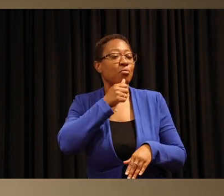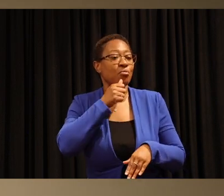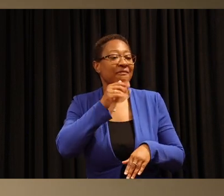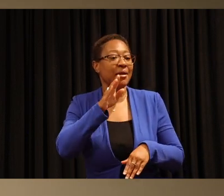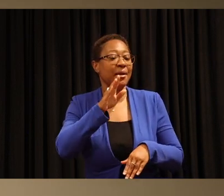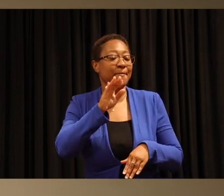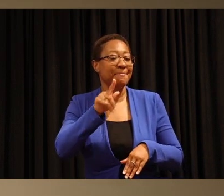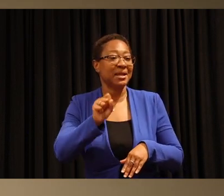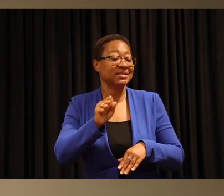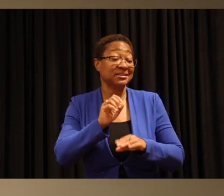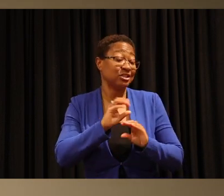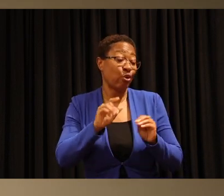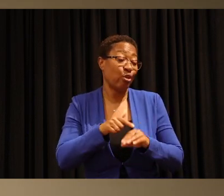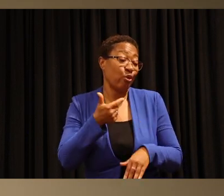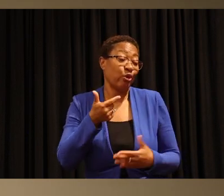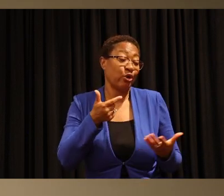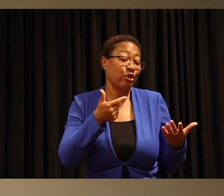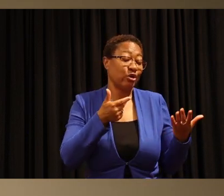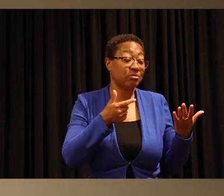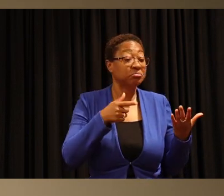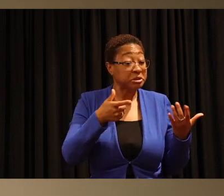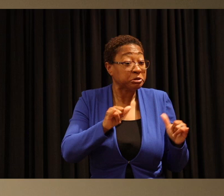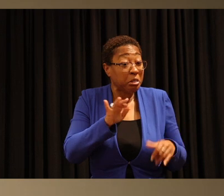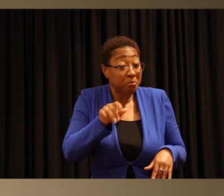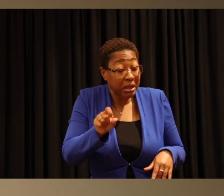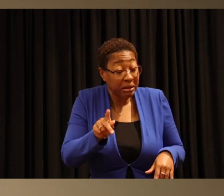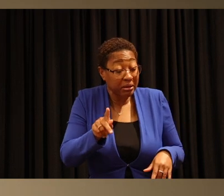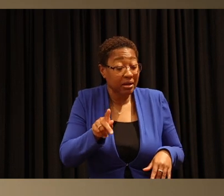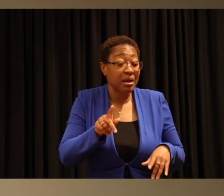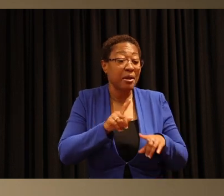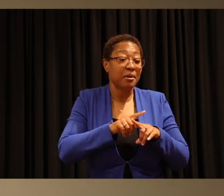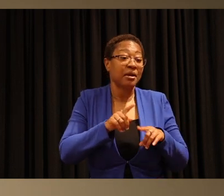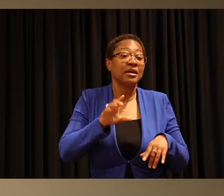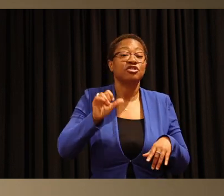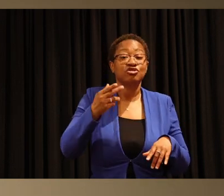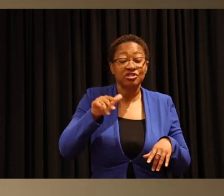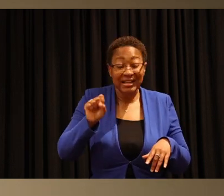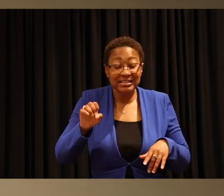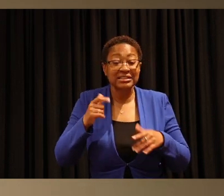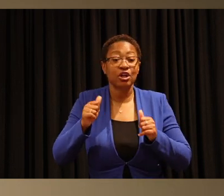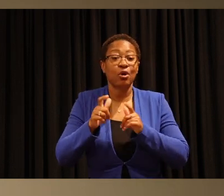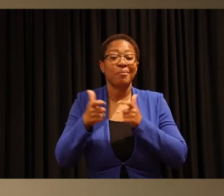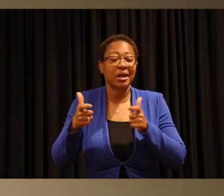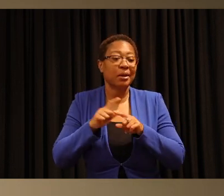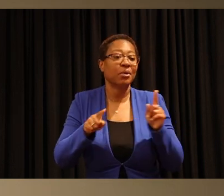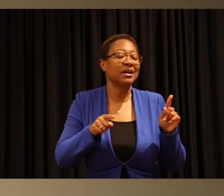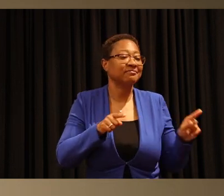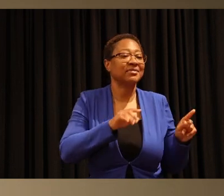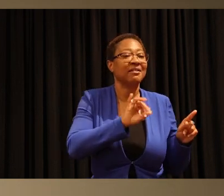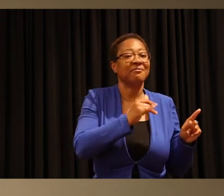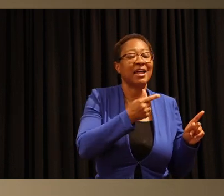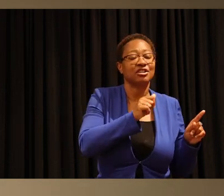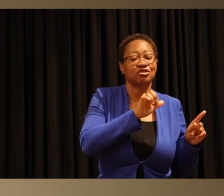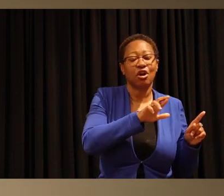longer, I mean, they're still big, and B of A is still big, Chase is still big, but it's moved away. But